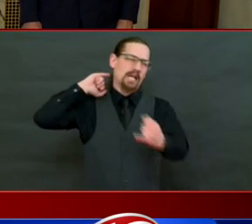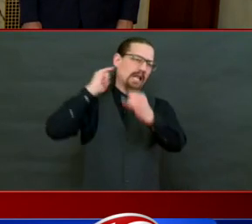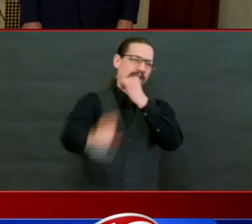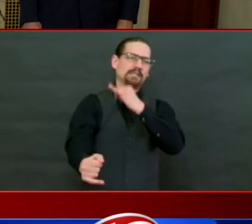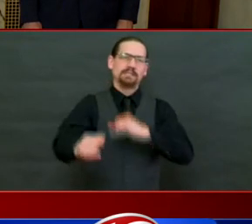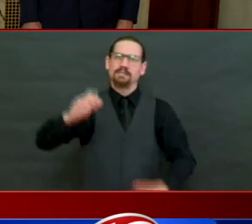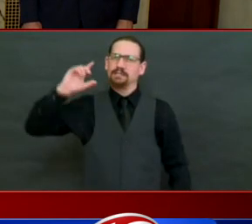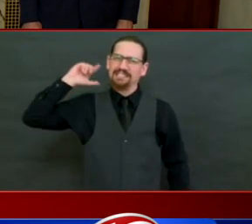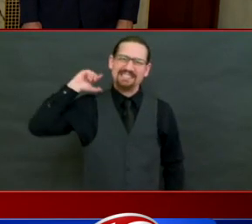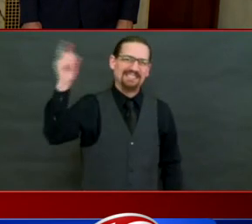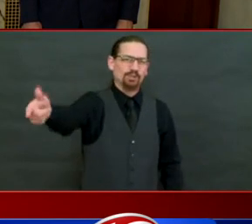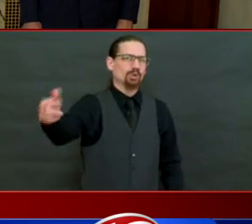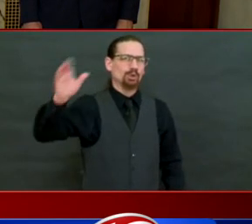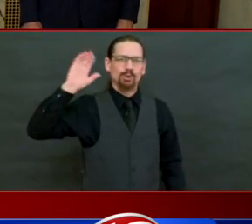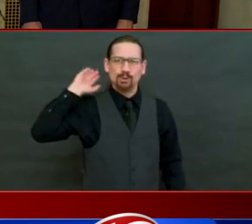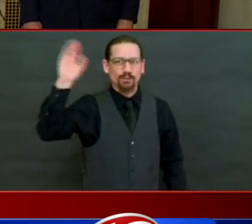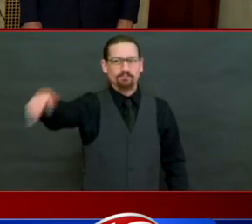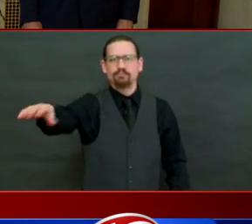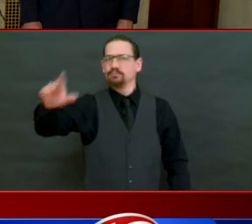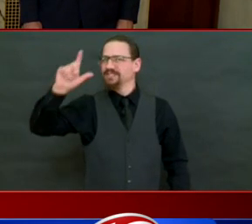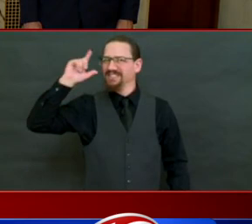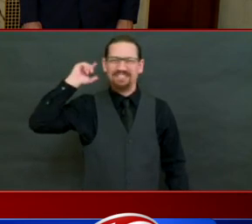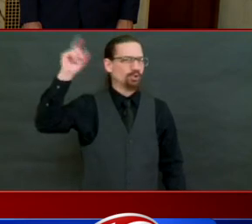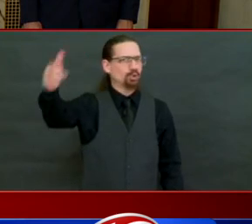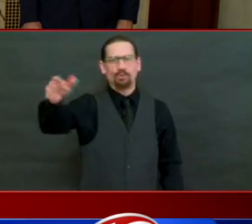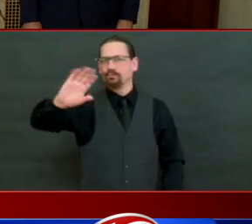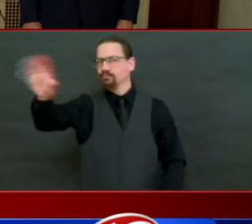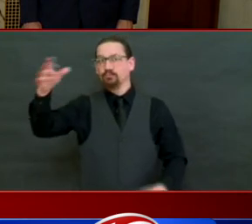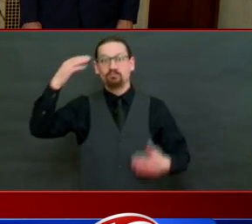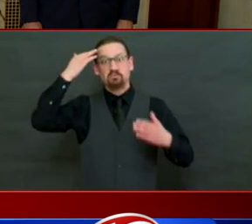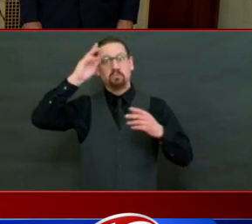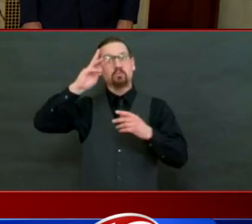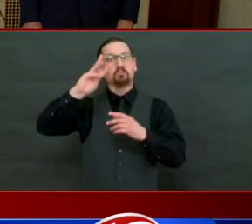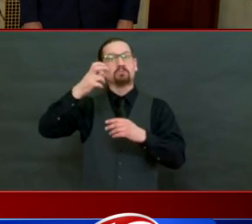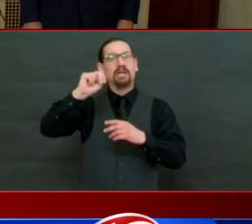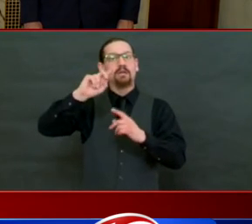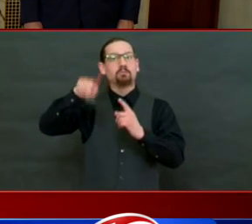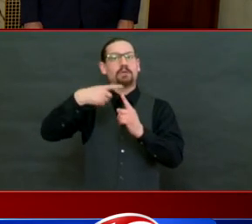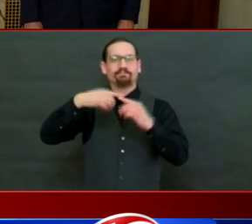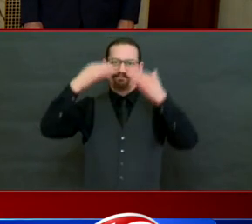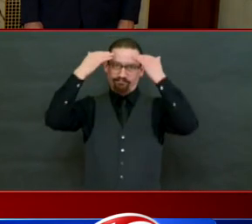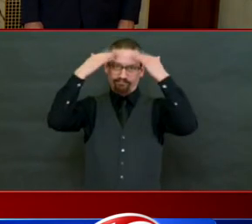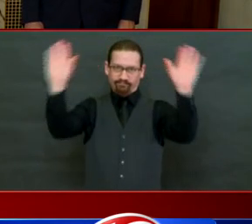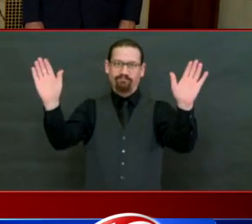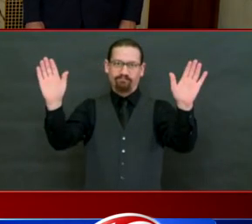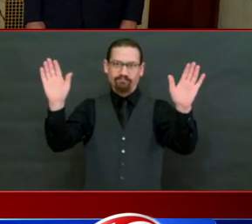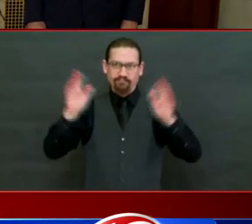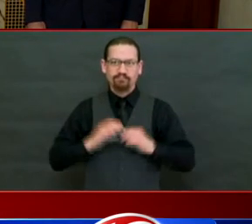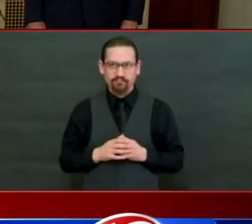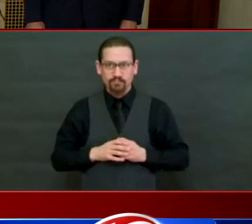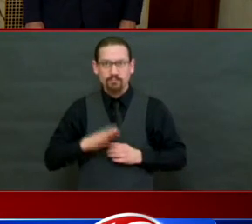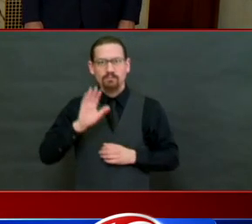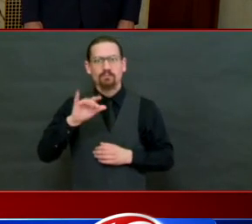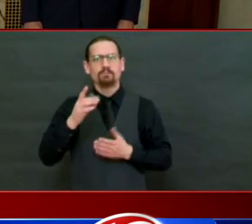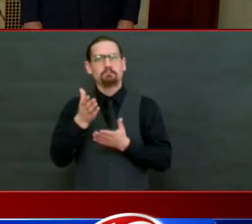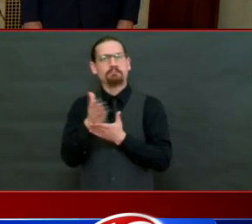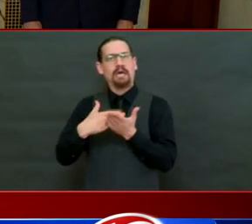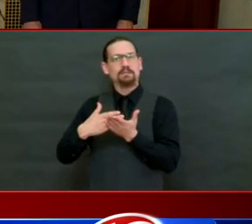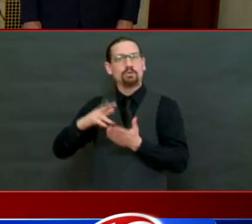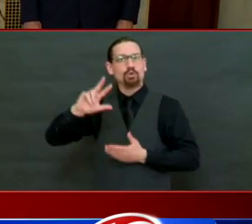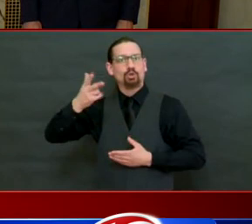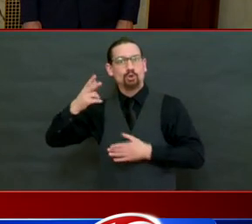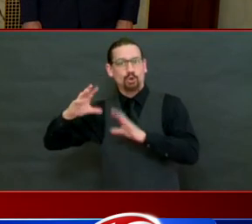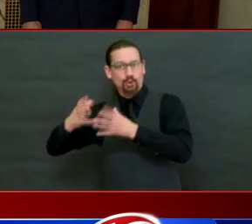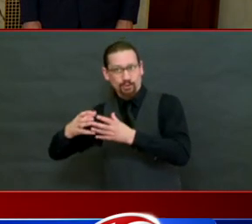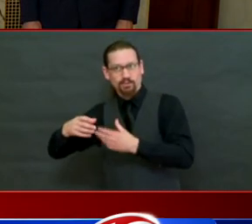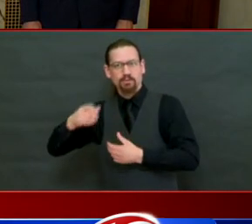And, you know, we will get there when we get there. Phase three, picking up speed, isn't the end of the road. Yeah, there's going to be a phase four. It's